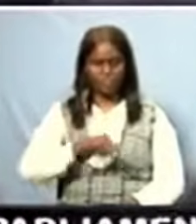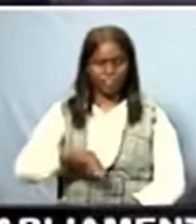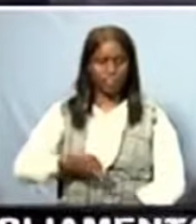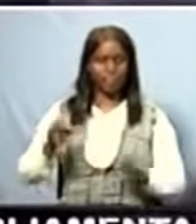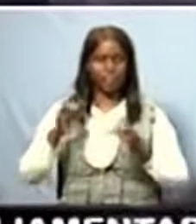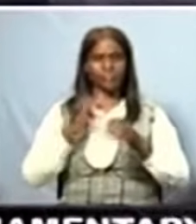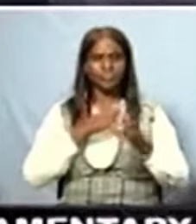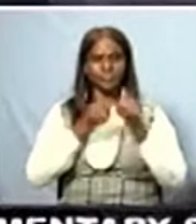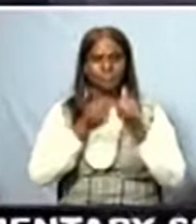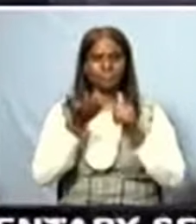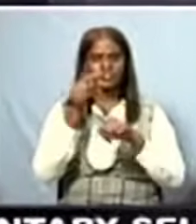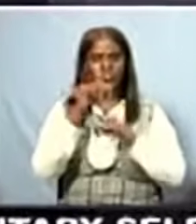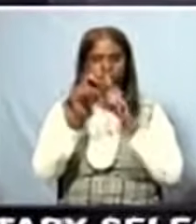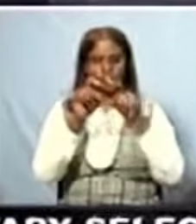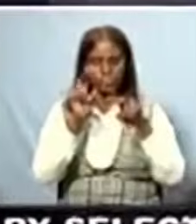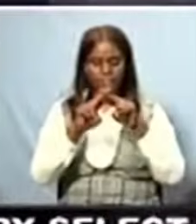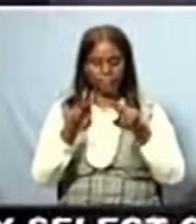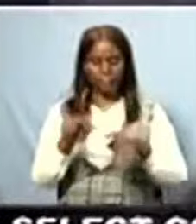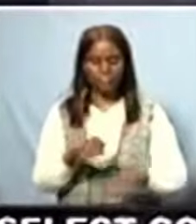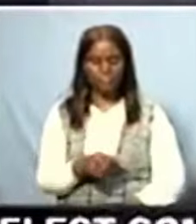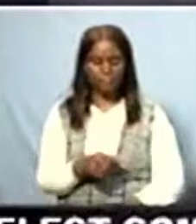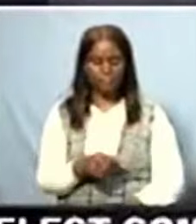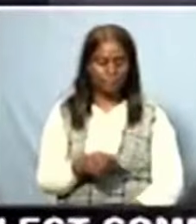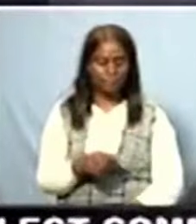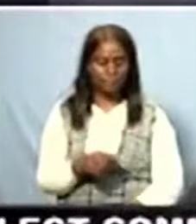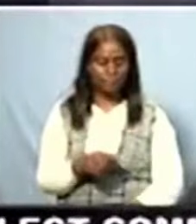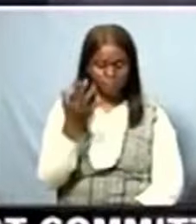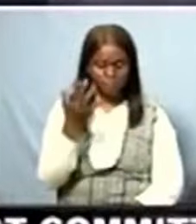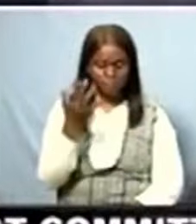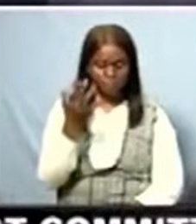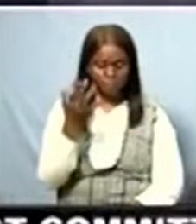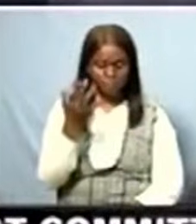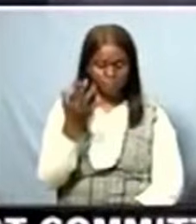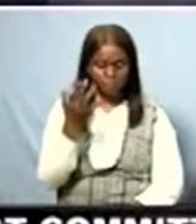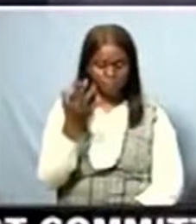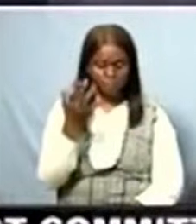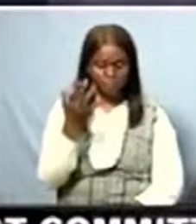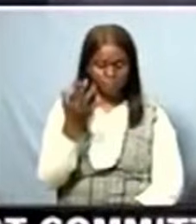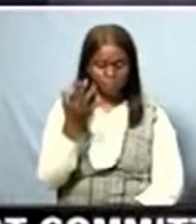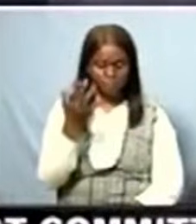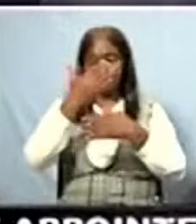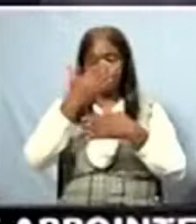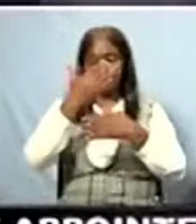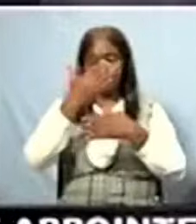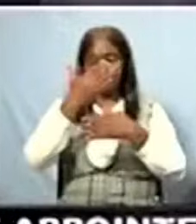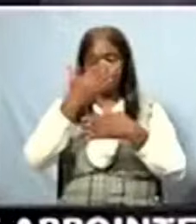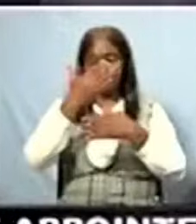My follow-up question was, Chairperson, was on the delimitation.